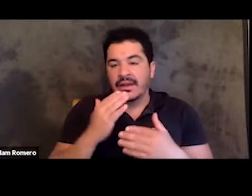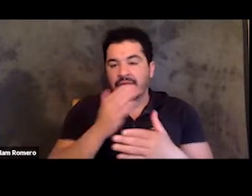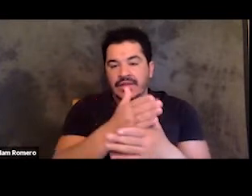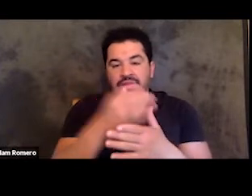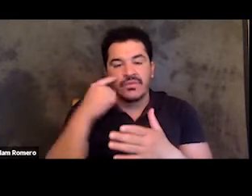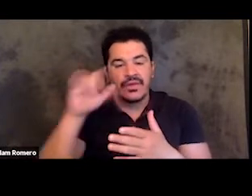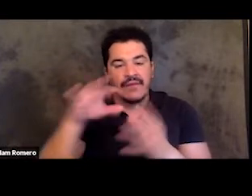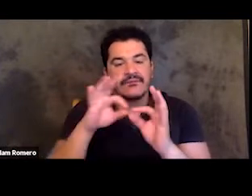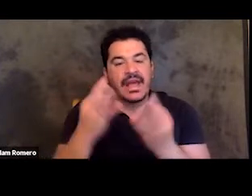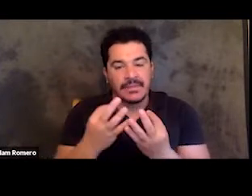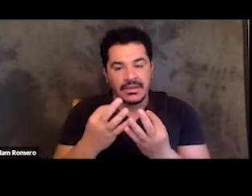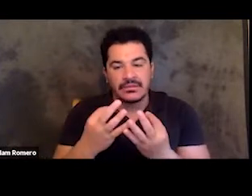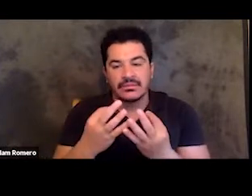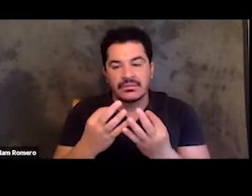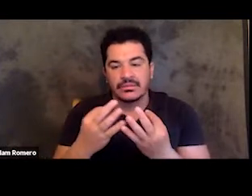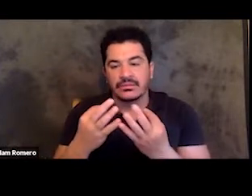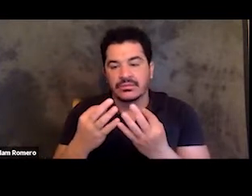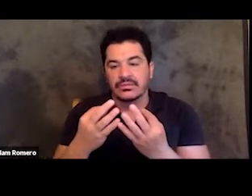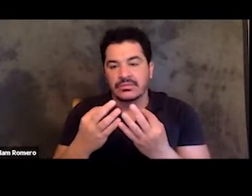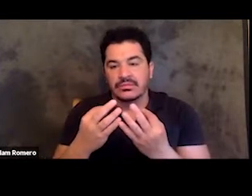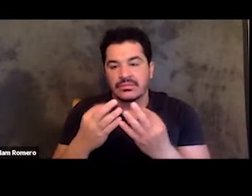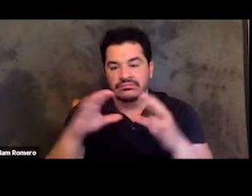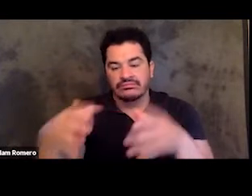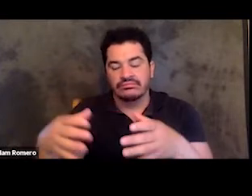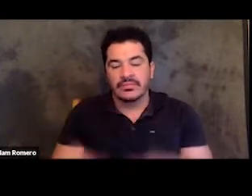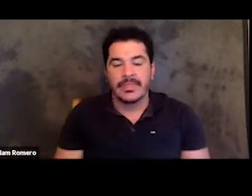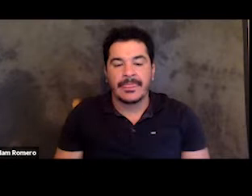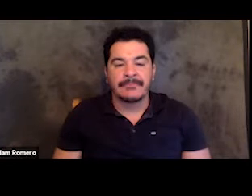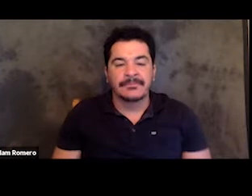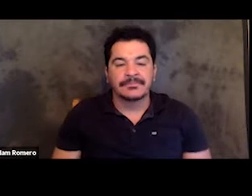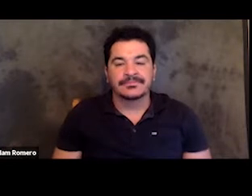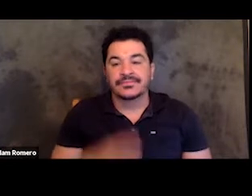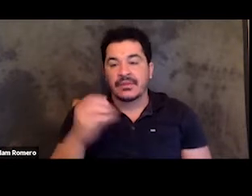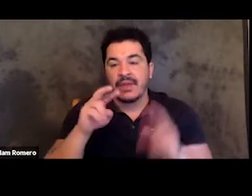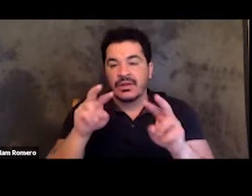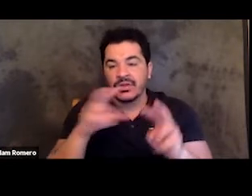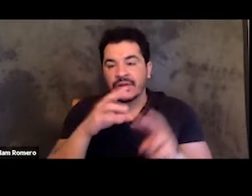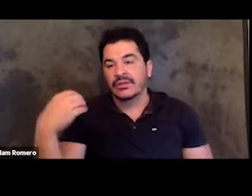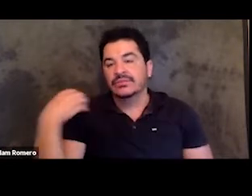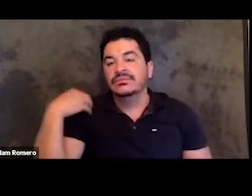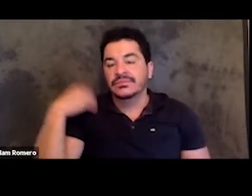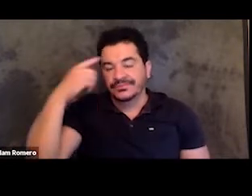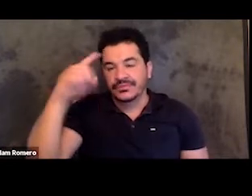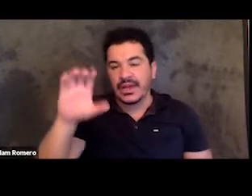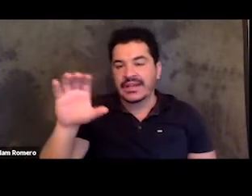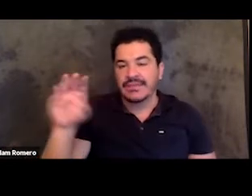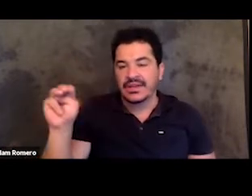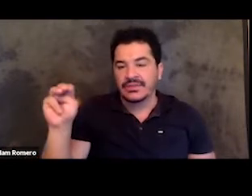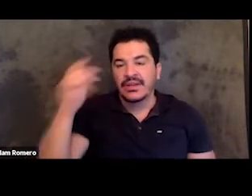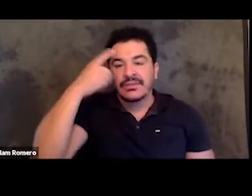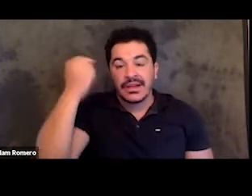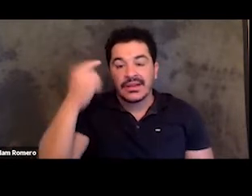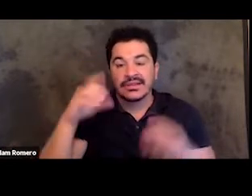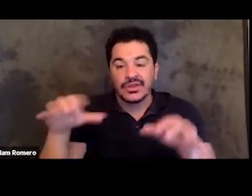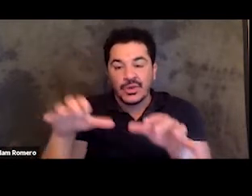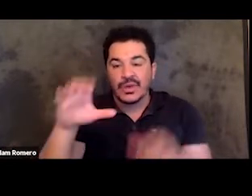including monitoring and coaching with integrated case management. So to do case management and do it well, what do you